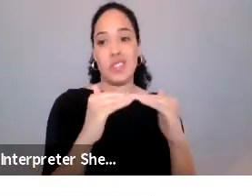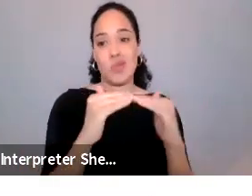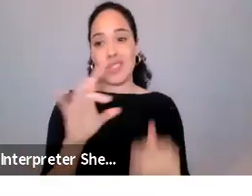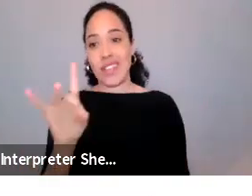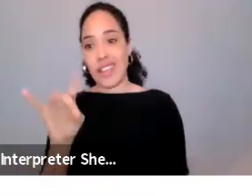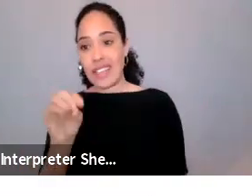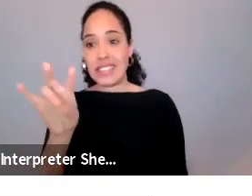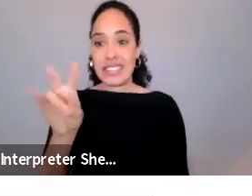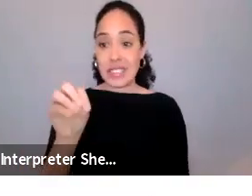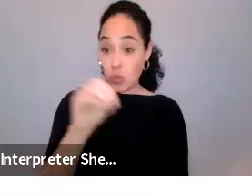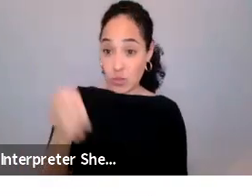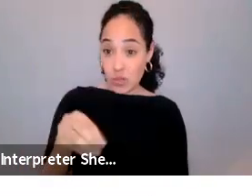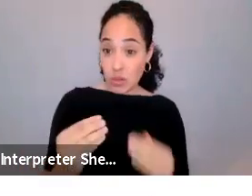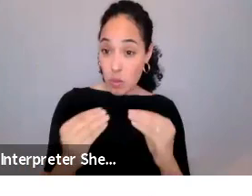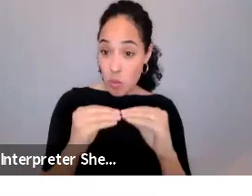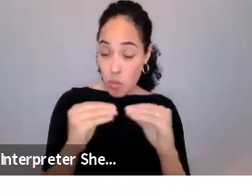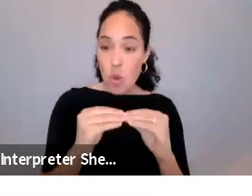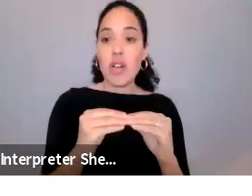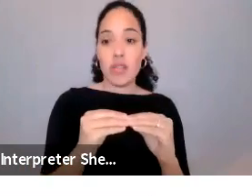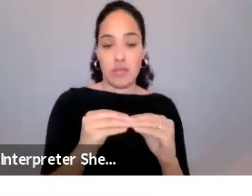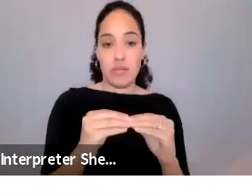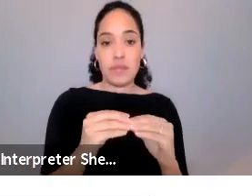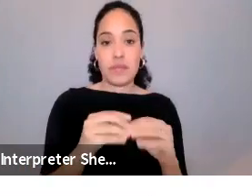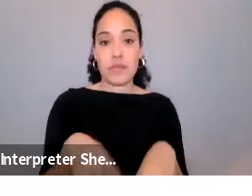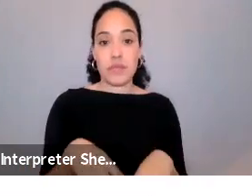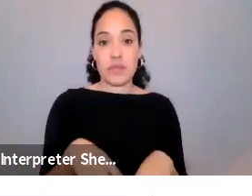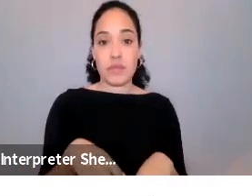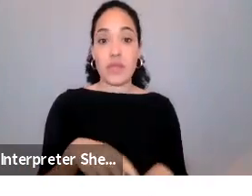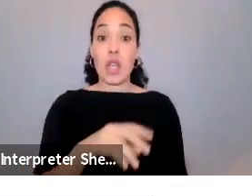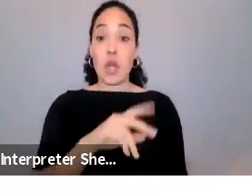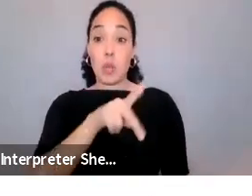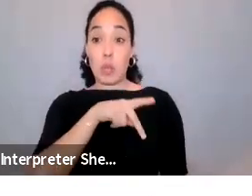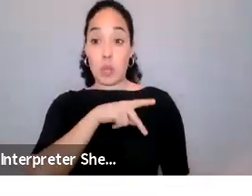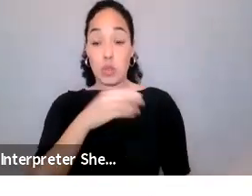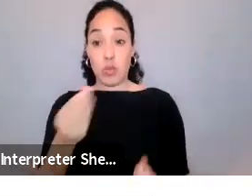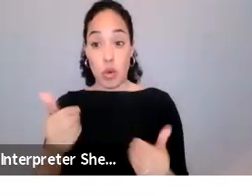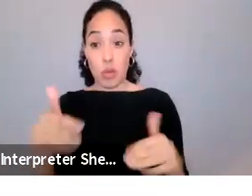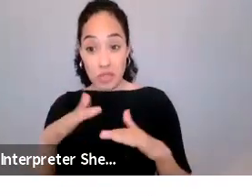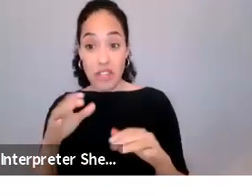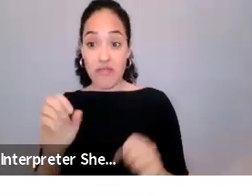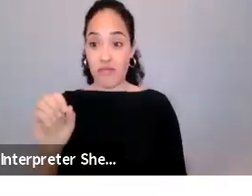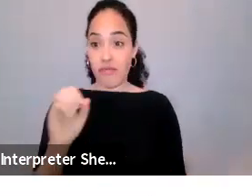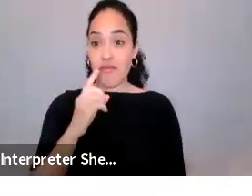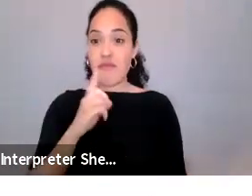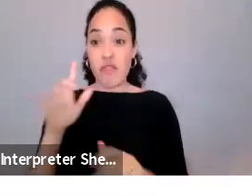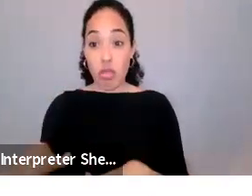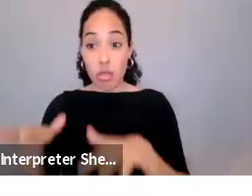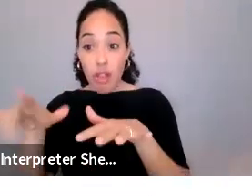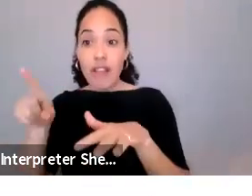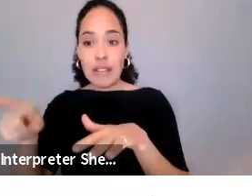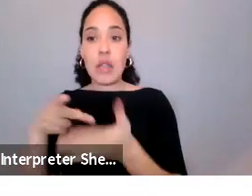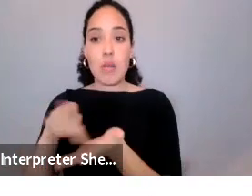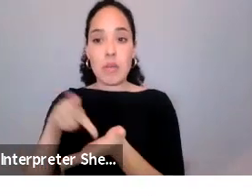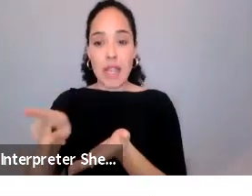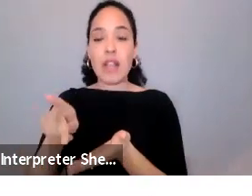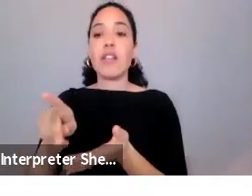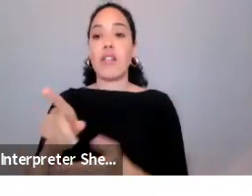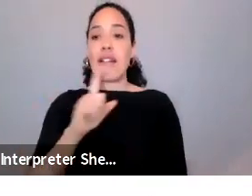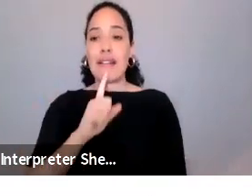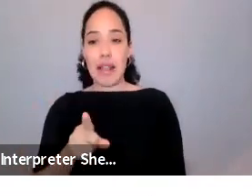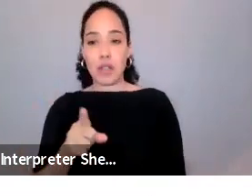home. NFIP flood policy personal property and other occupancies are paid on an actual cash,